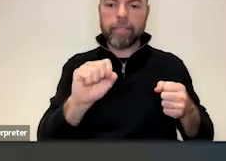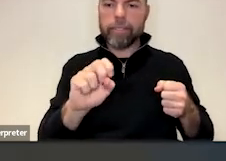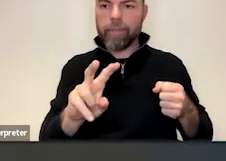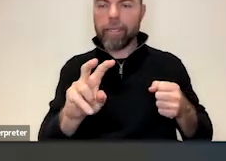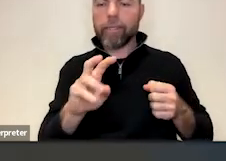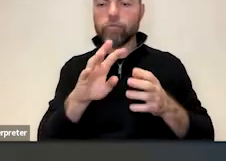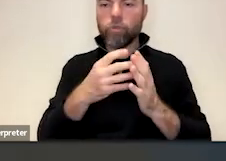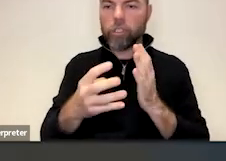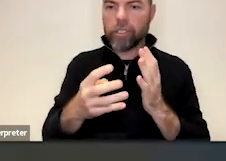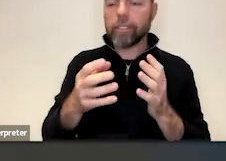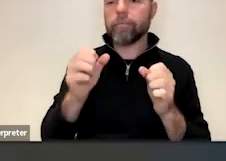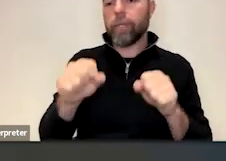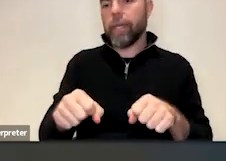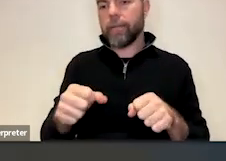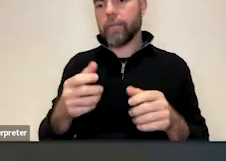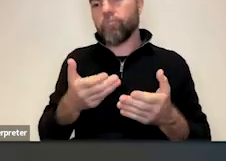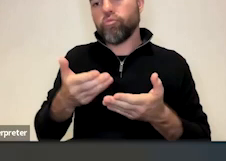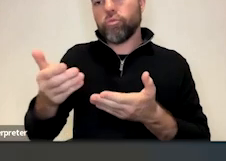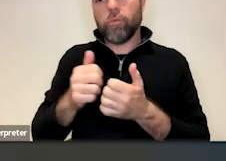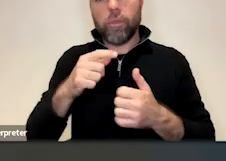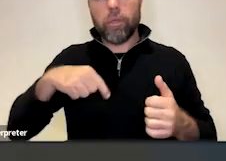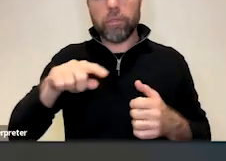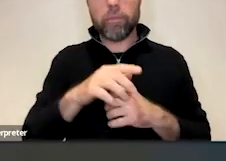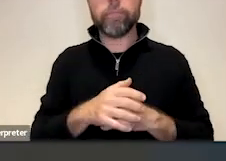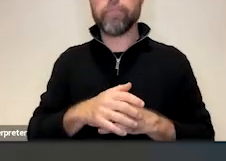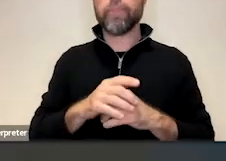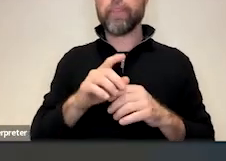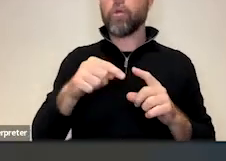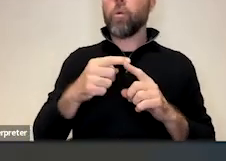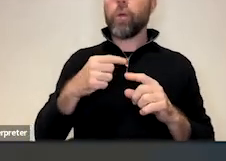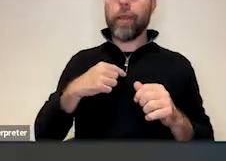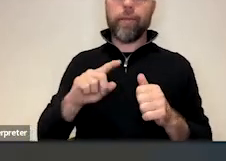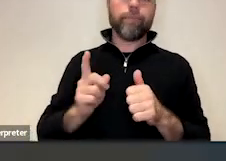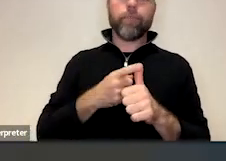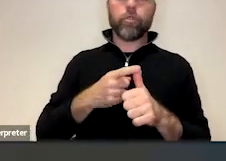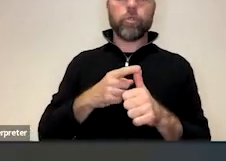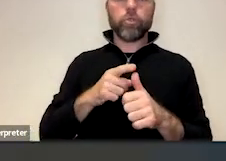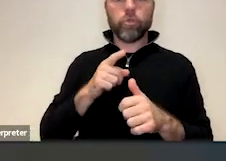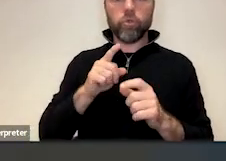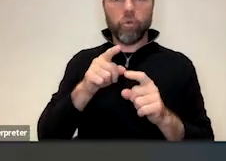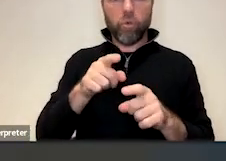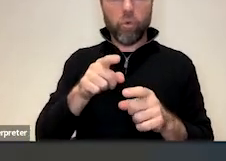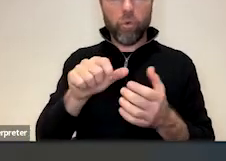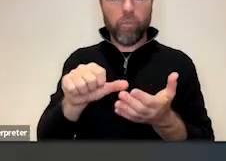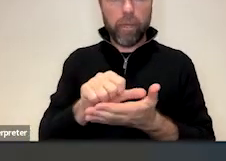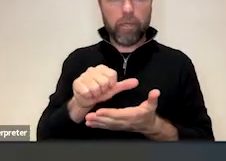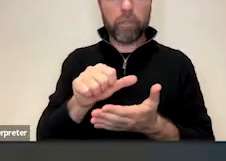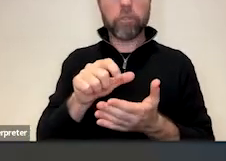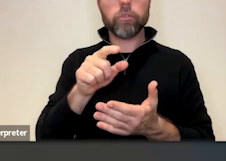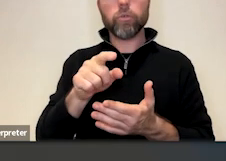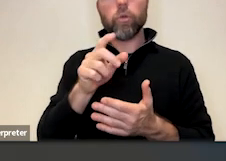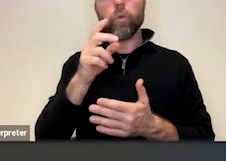and bring them out with us. So when I first come to this page, we are going to see